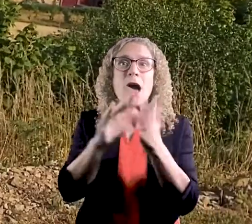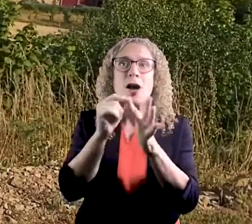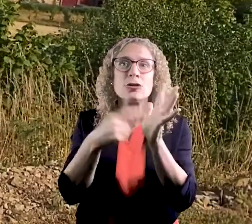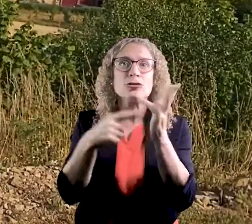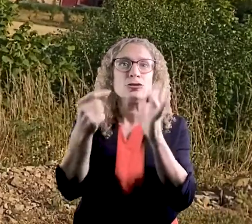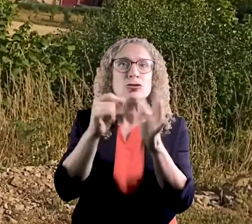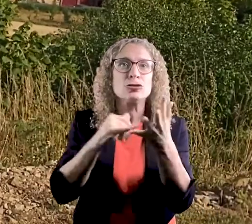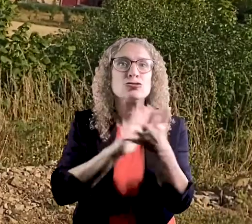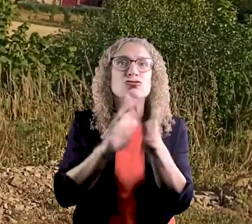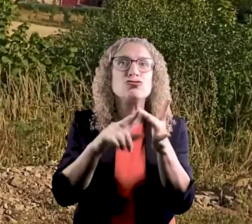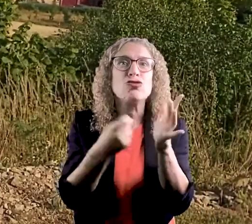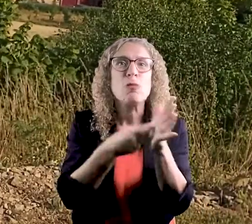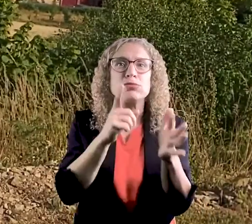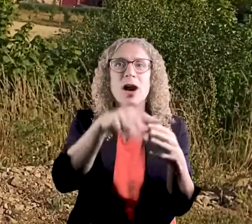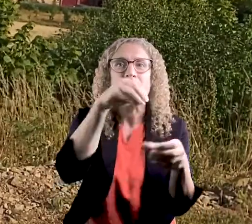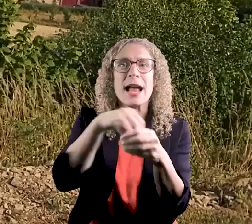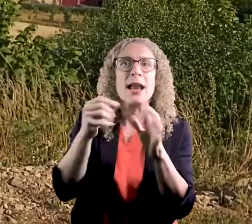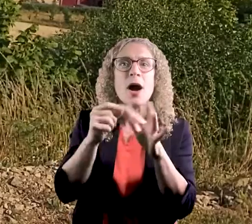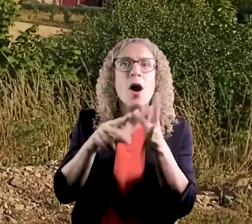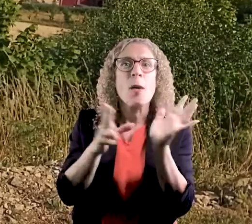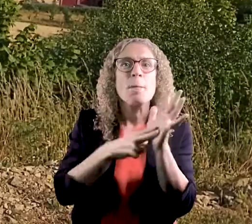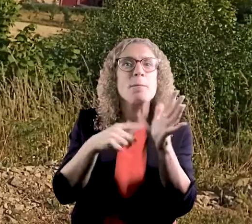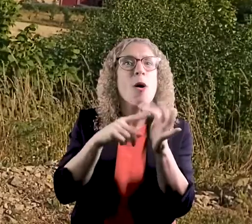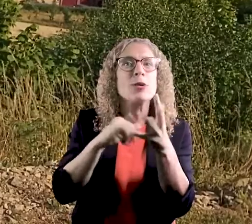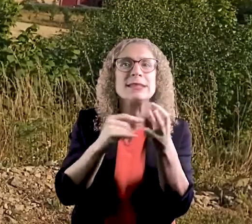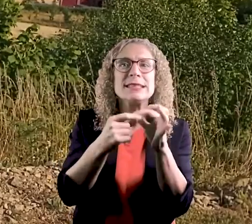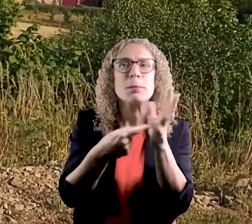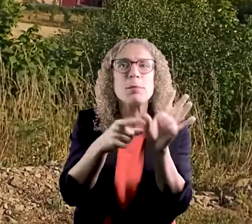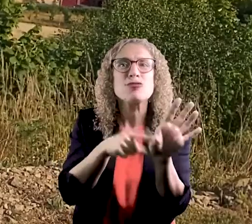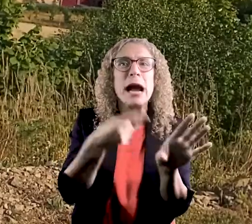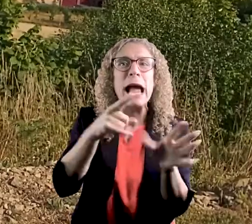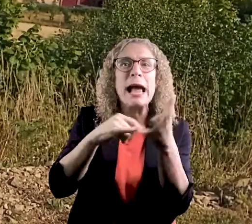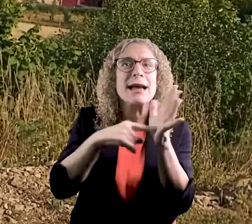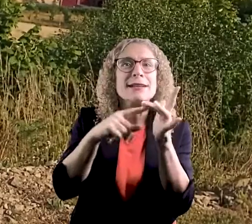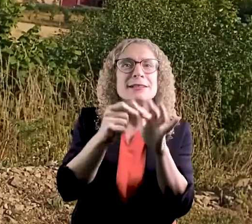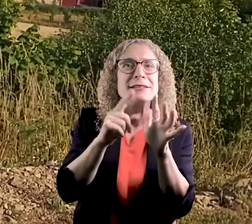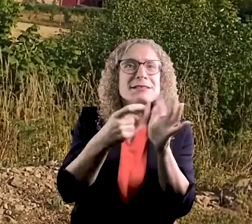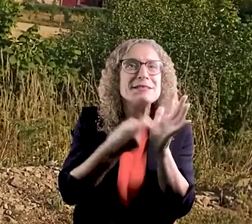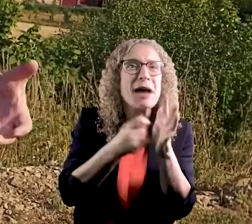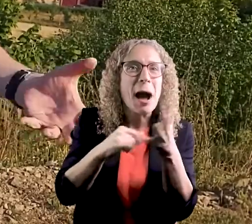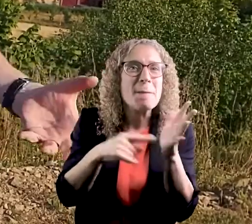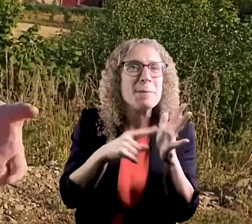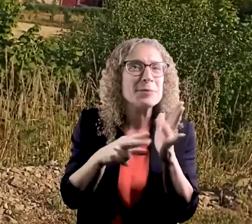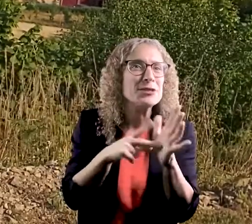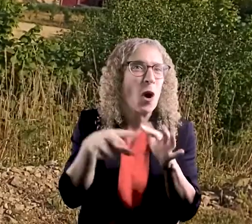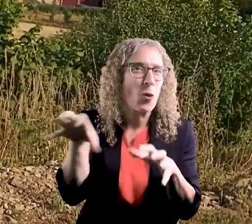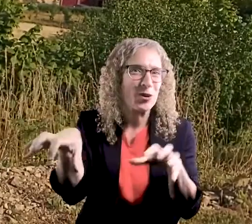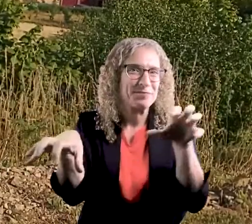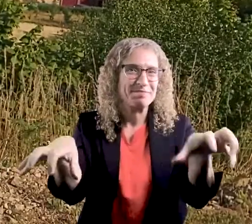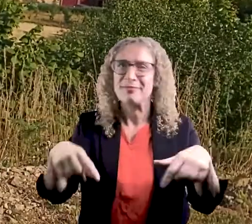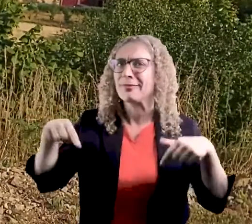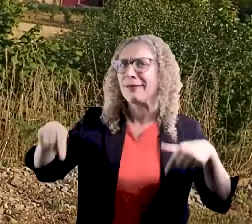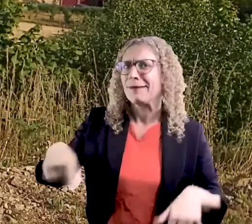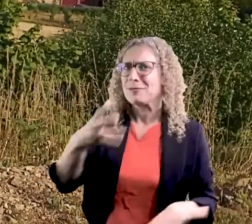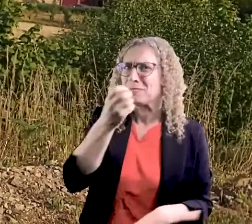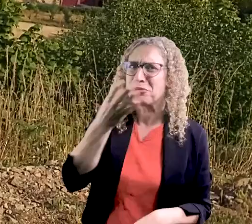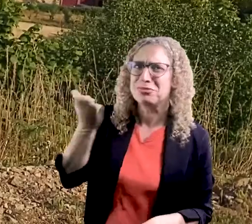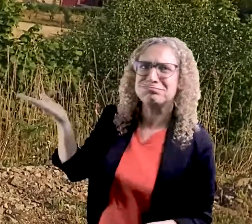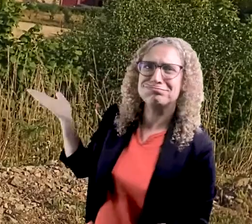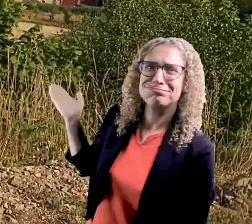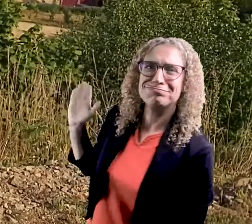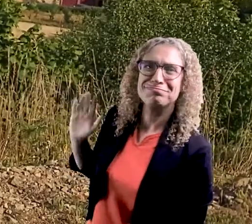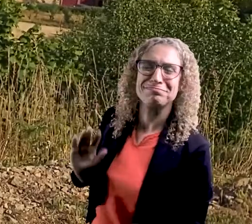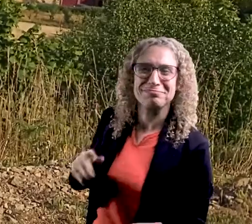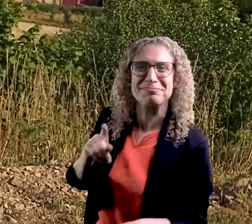the Pontesbury and Stiperstones benefices in South Shropshire. The glory of the Shropshire hills